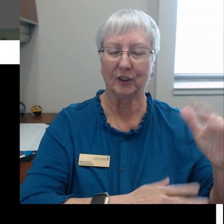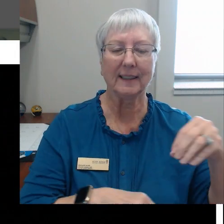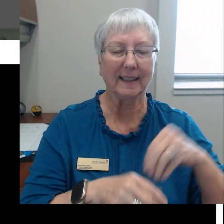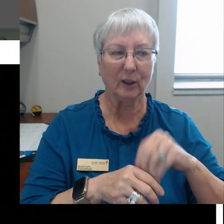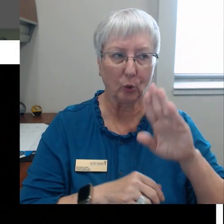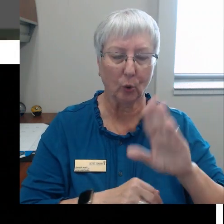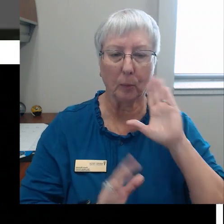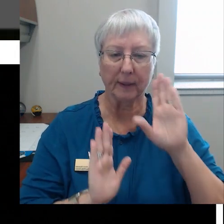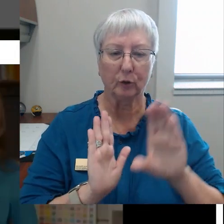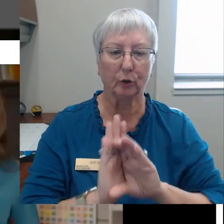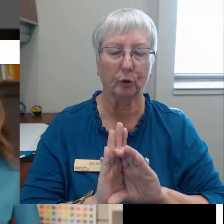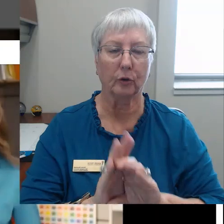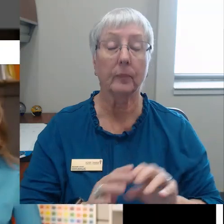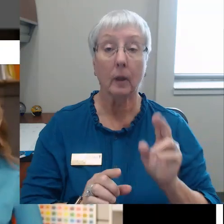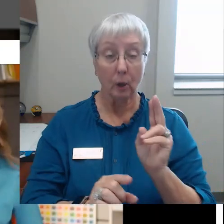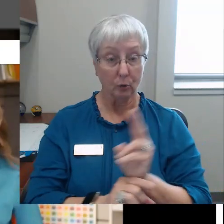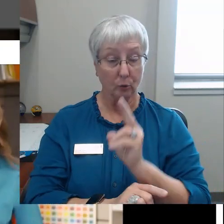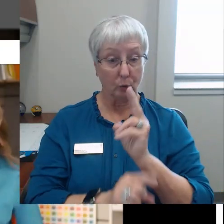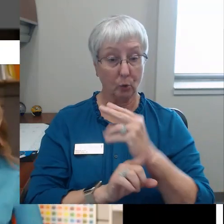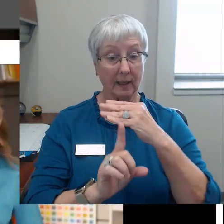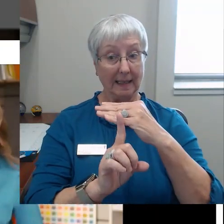illustrations. Using temperature